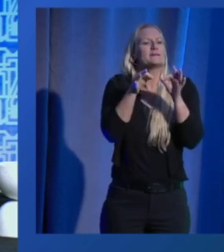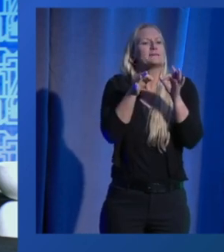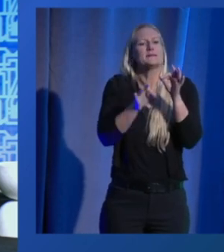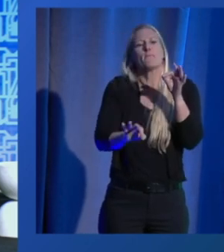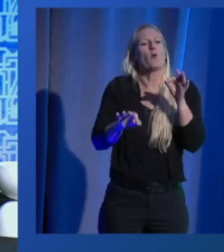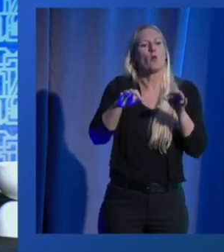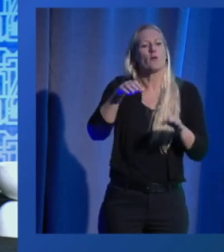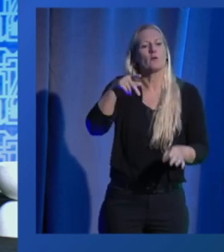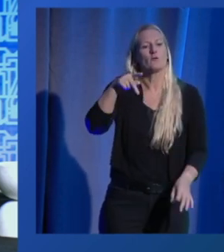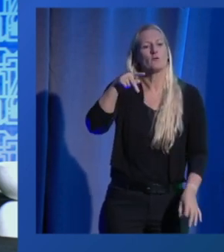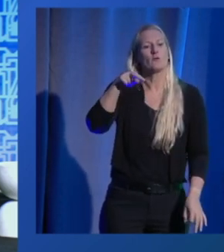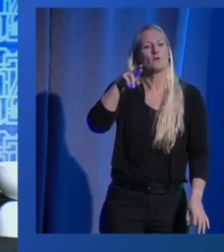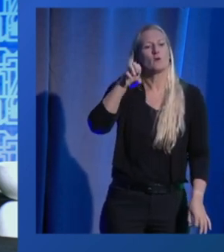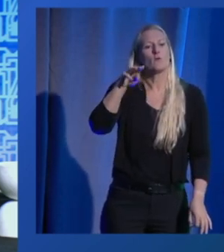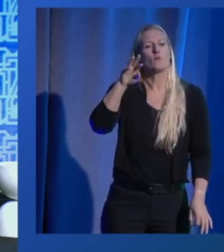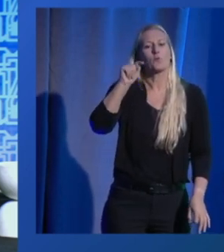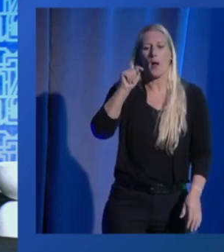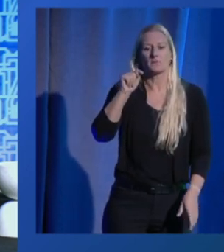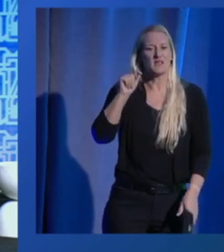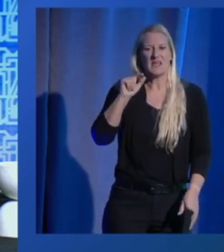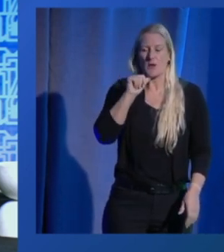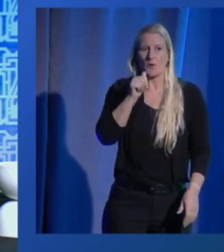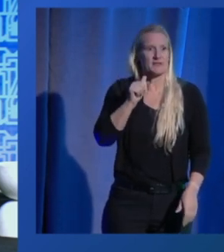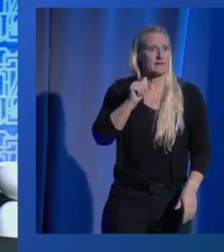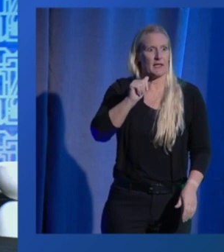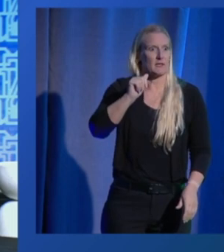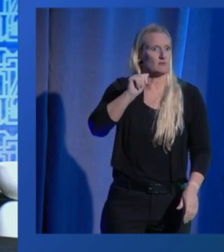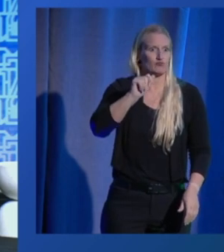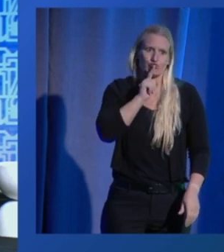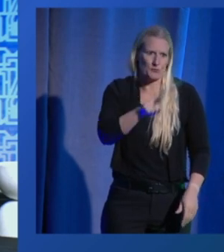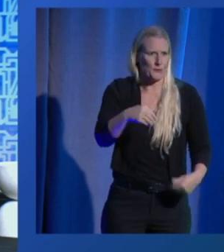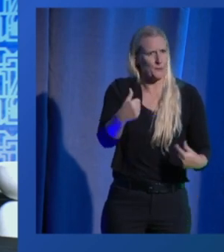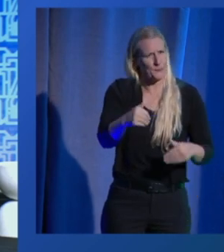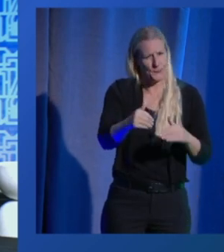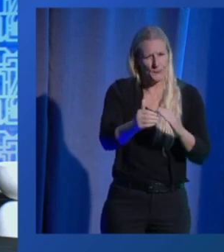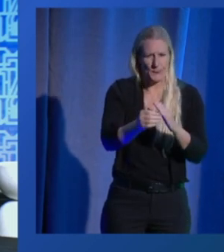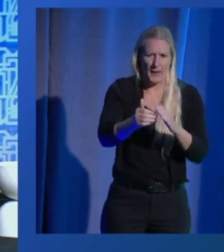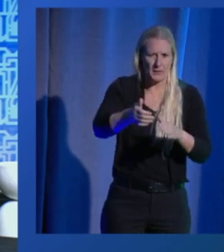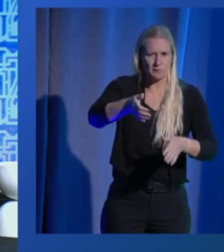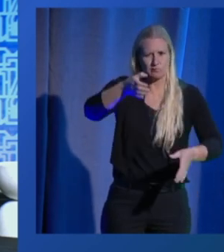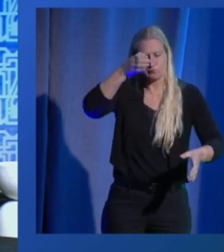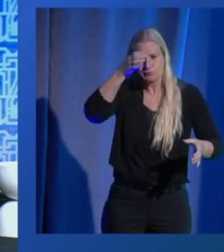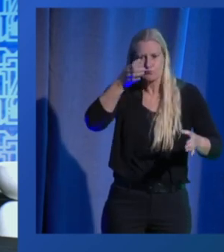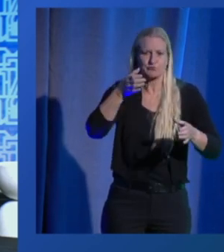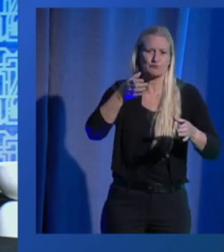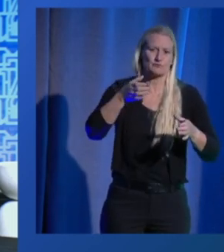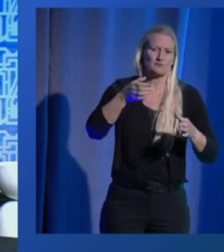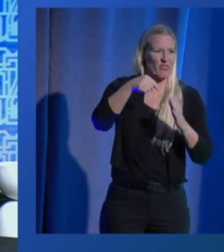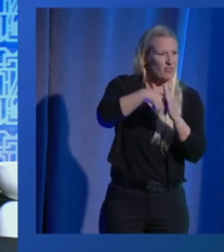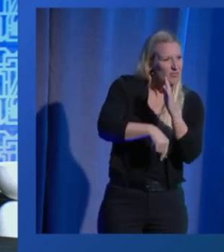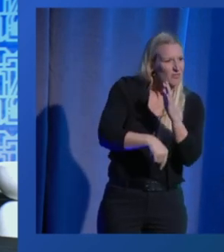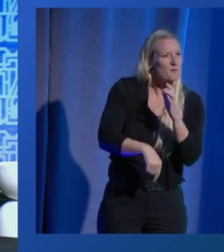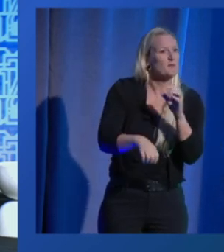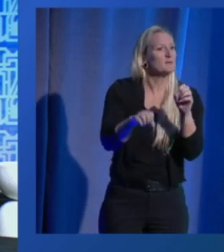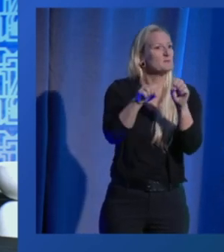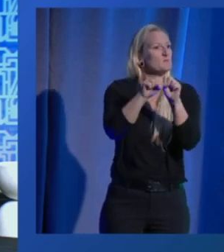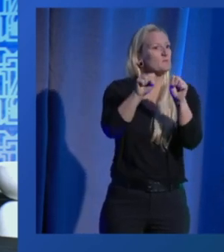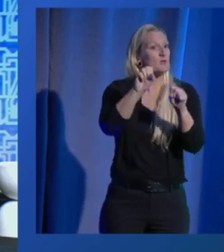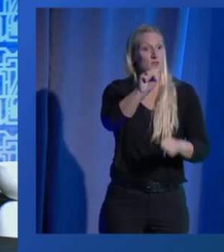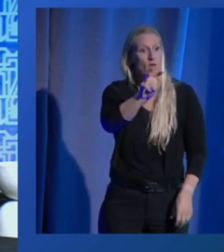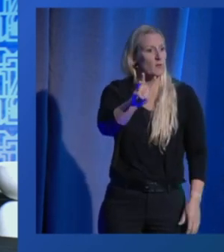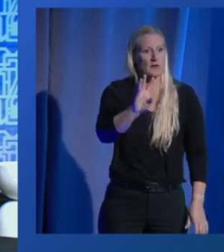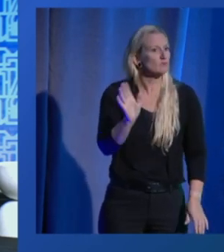there wasn't a lot of sophisticated prompt engineering a very simple uh if a professor interviewed senior leaders of the